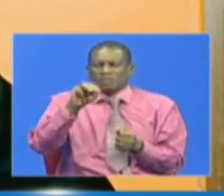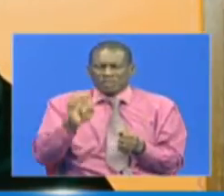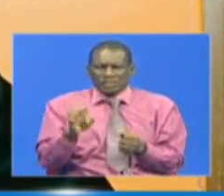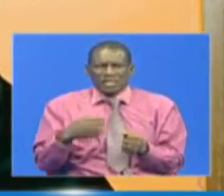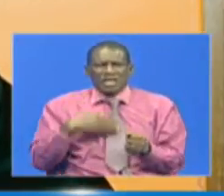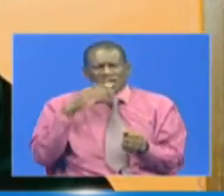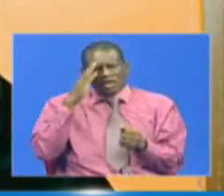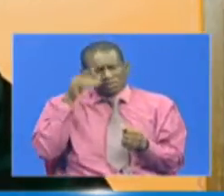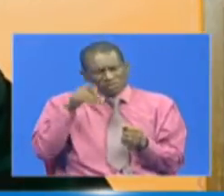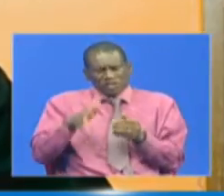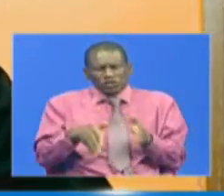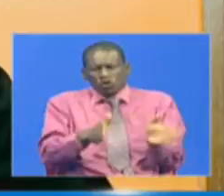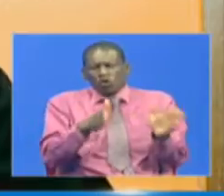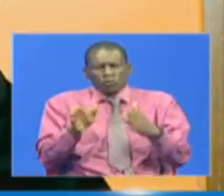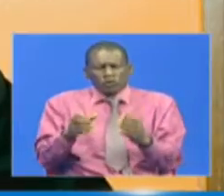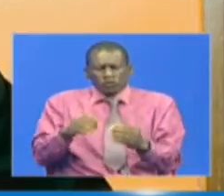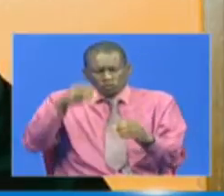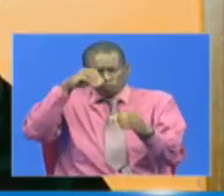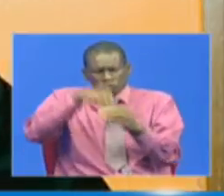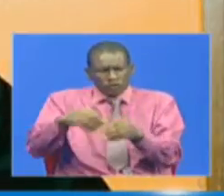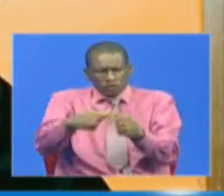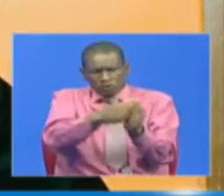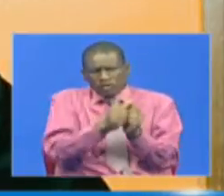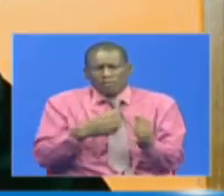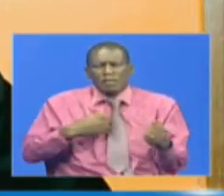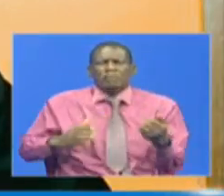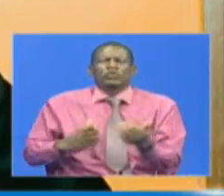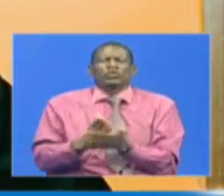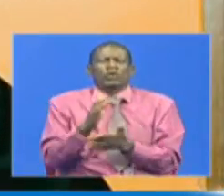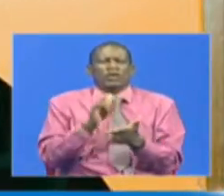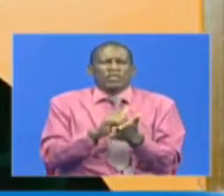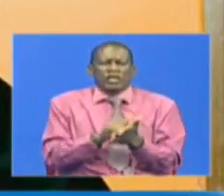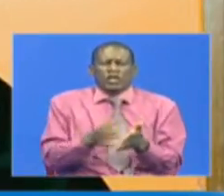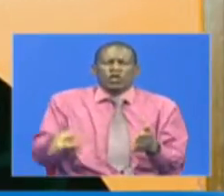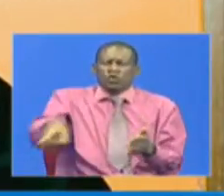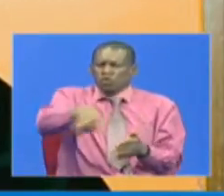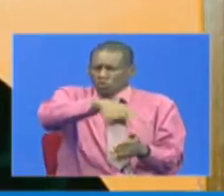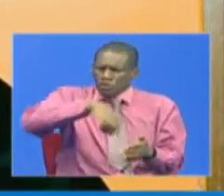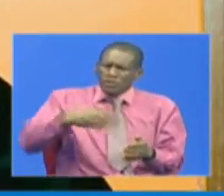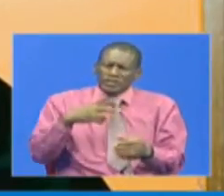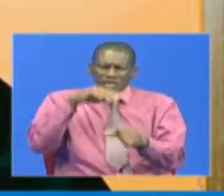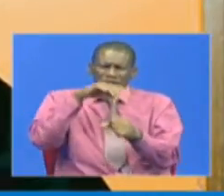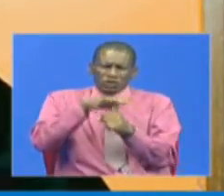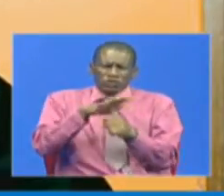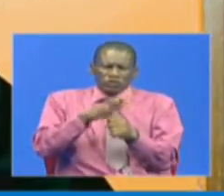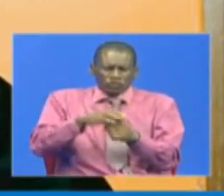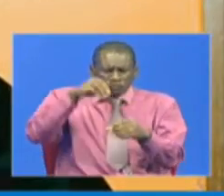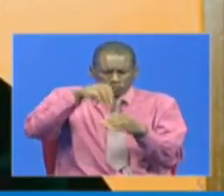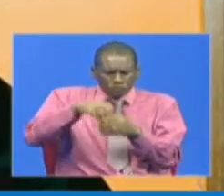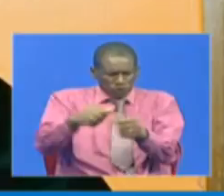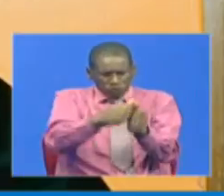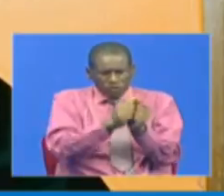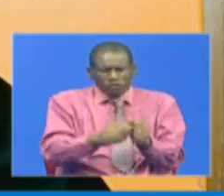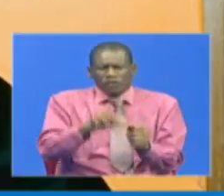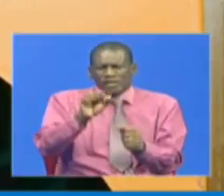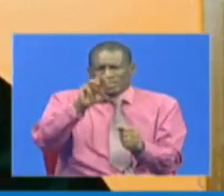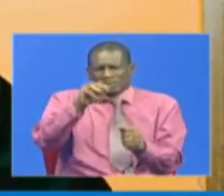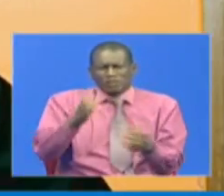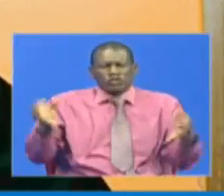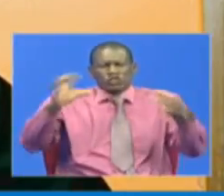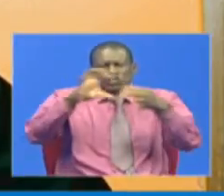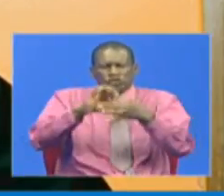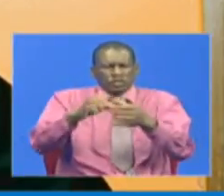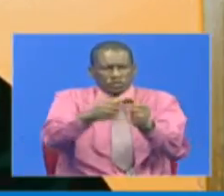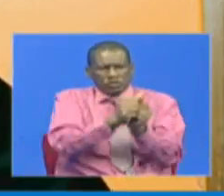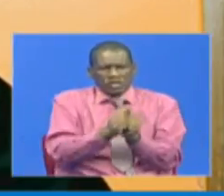an opportunity for consolidation, and I'm very sure that we are going to see a lot of consolidation amongst SMEs. Quite frankly,